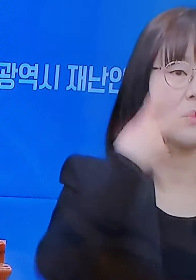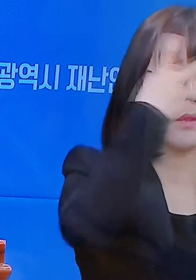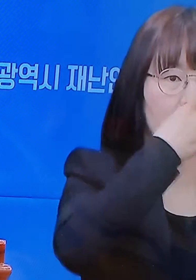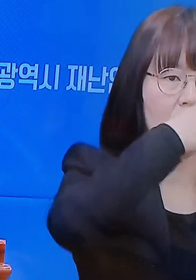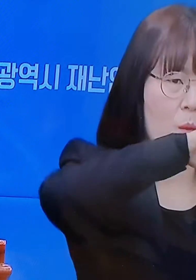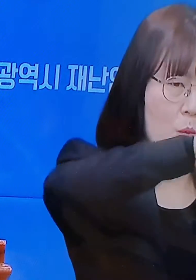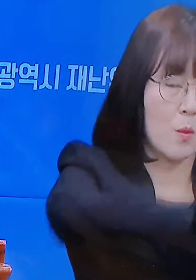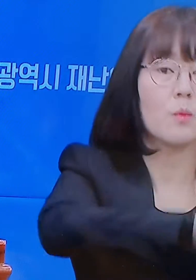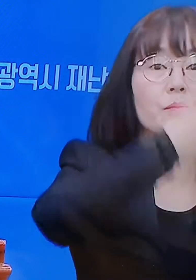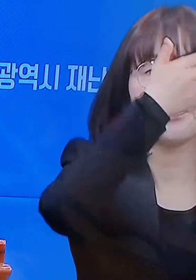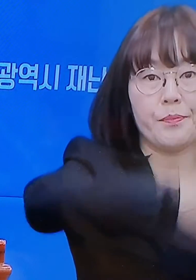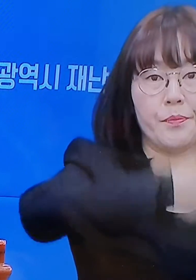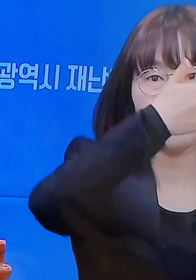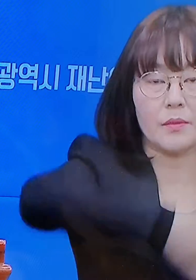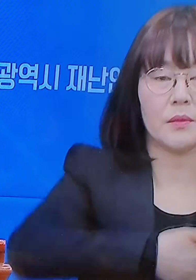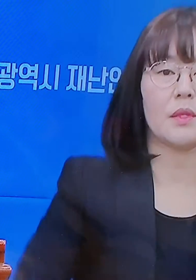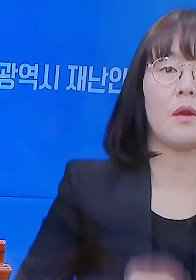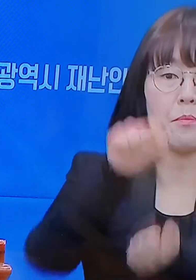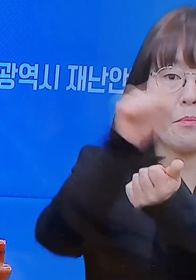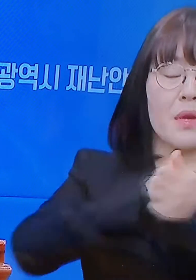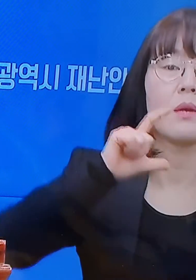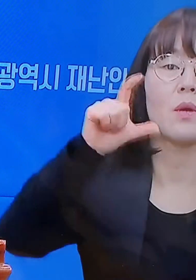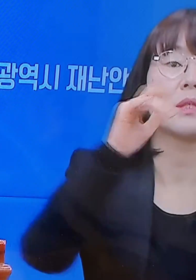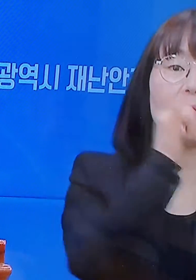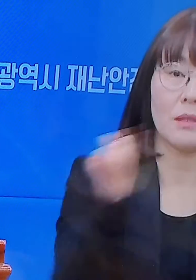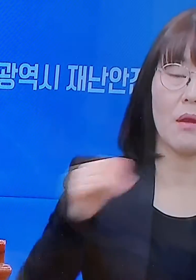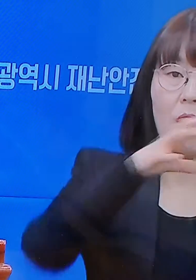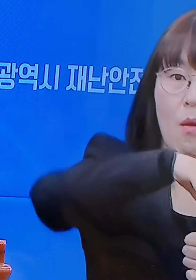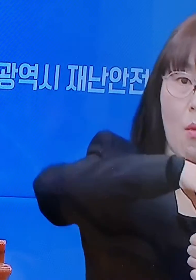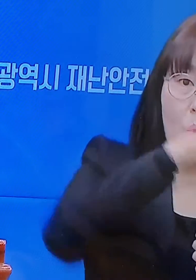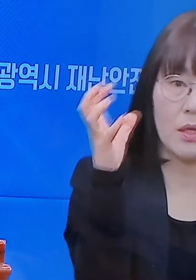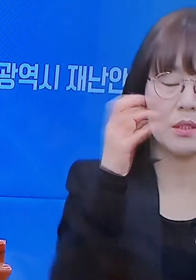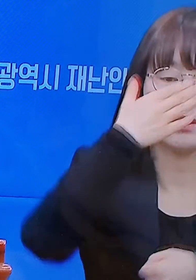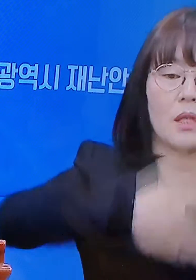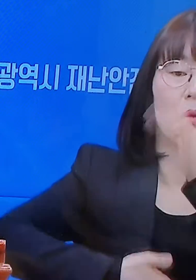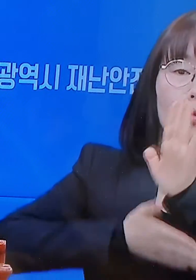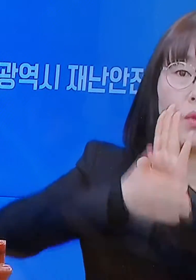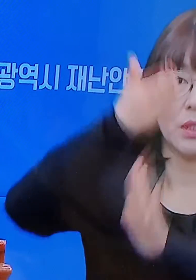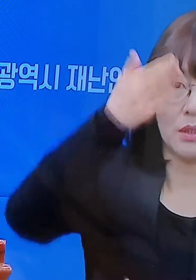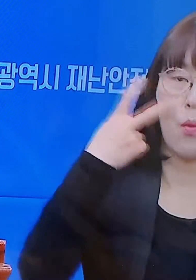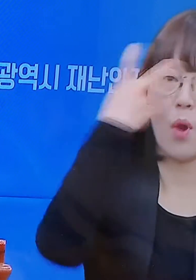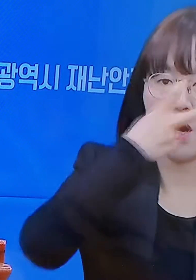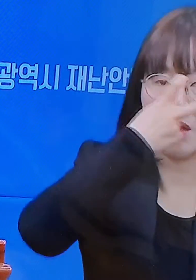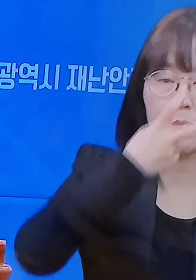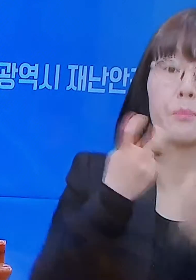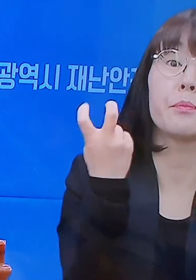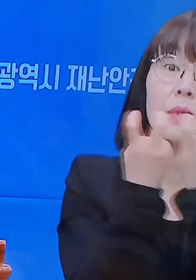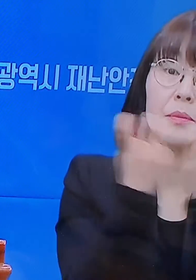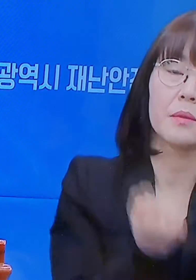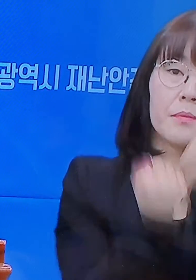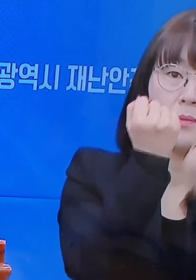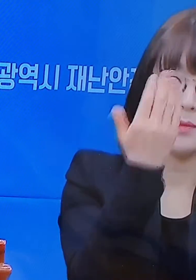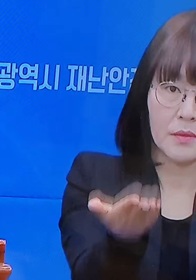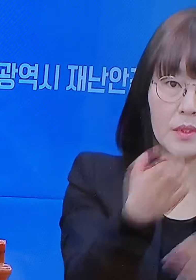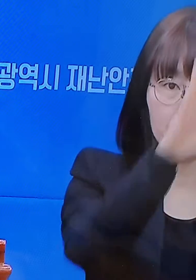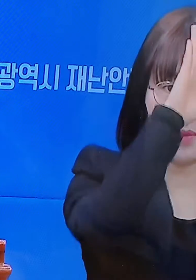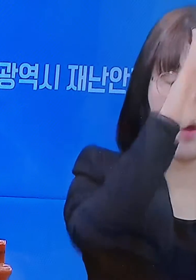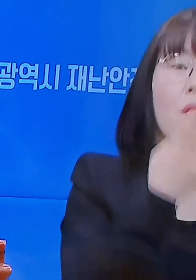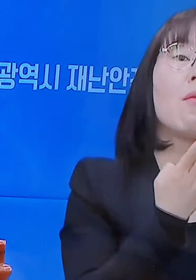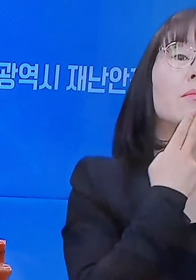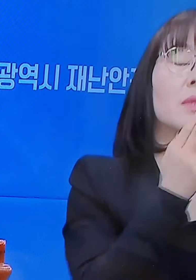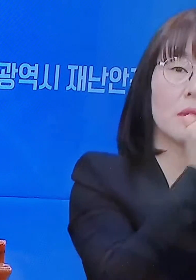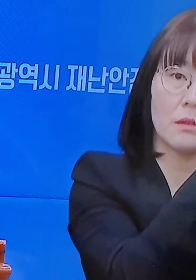Four, the mortality rate is particularly high in patients with diabetes.